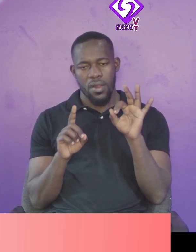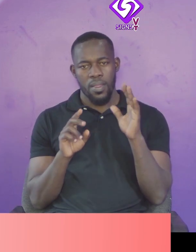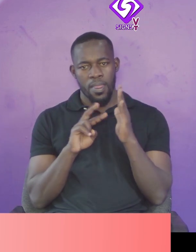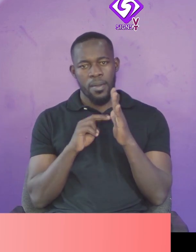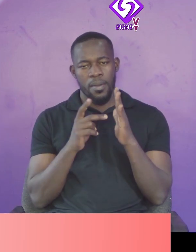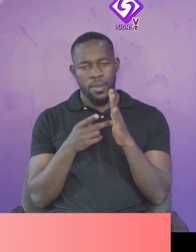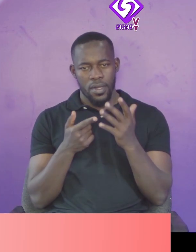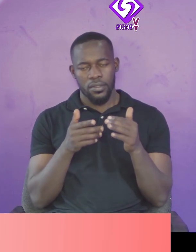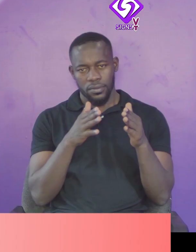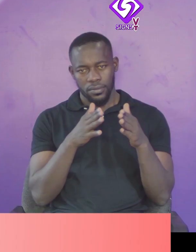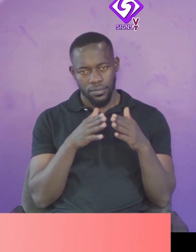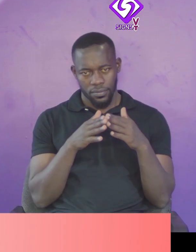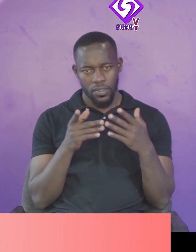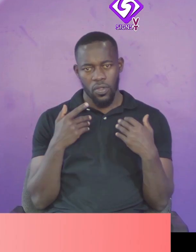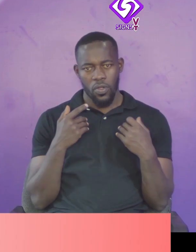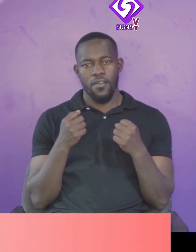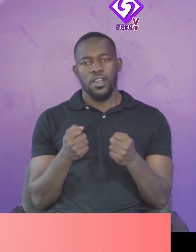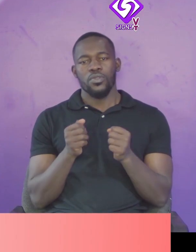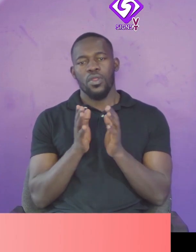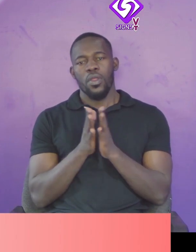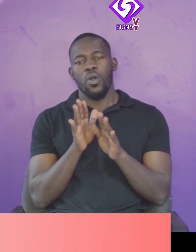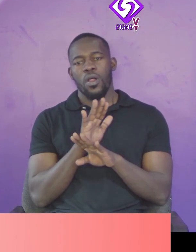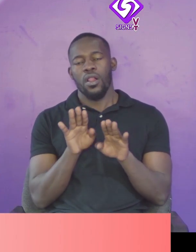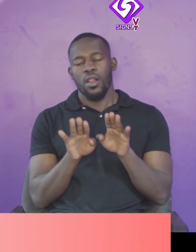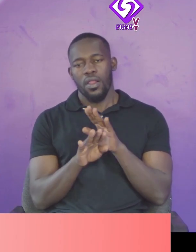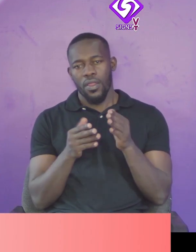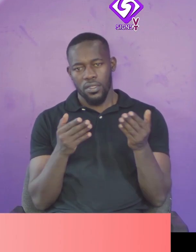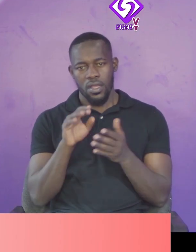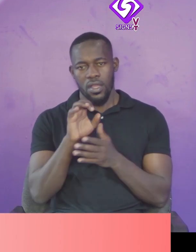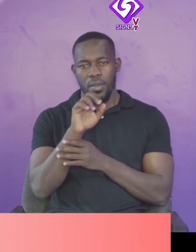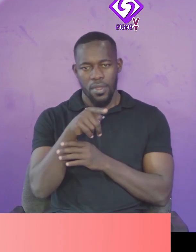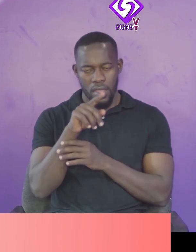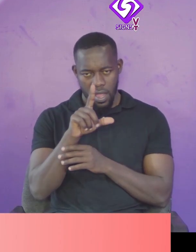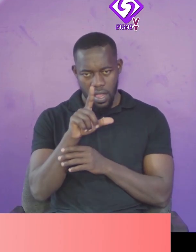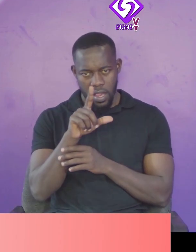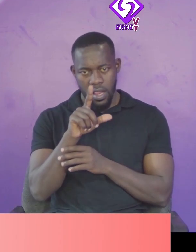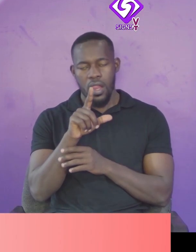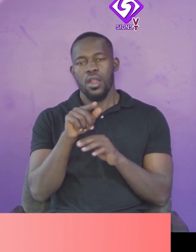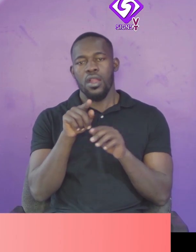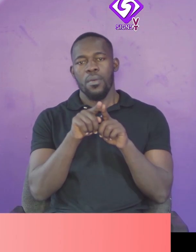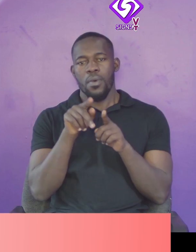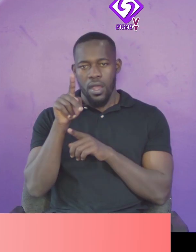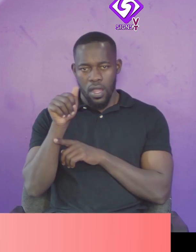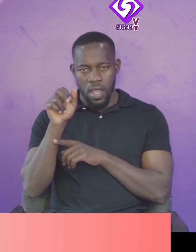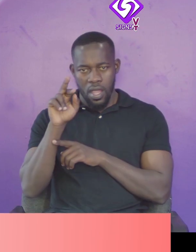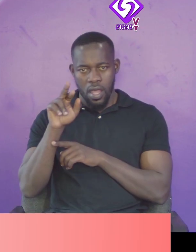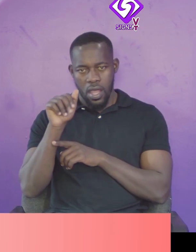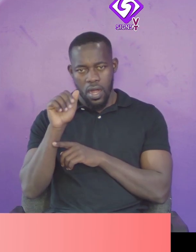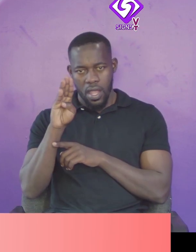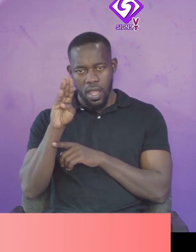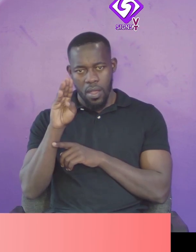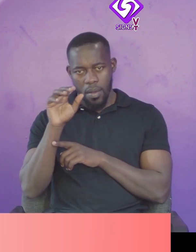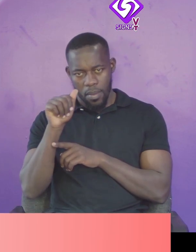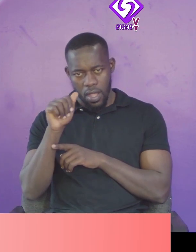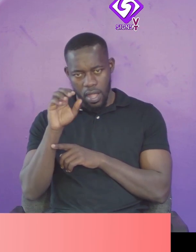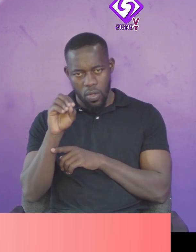we as Arsenal, we are confident in every part. English Premier League, the Carabao Cup, the Champions League